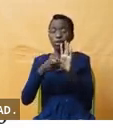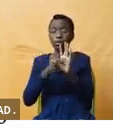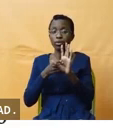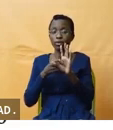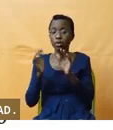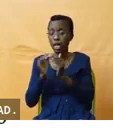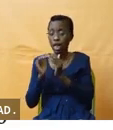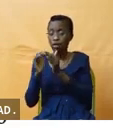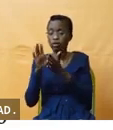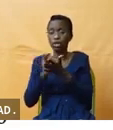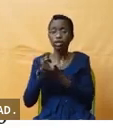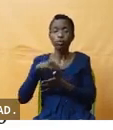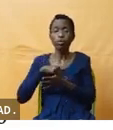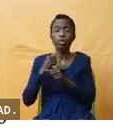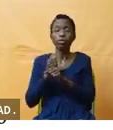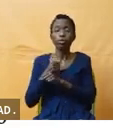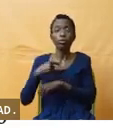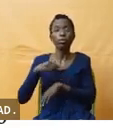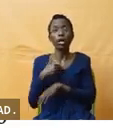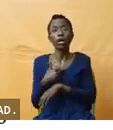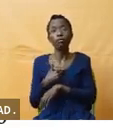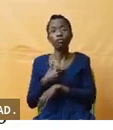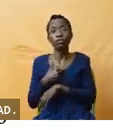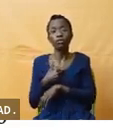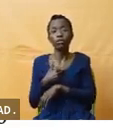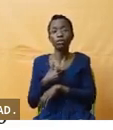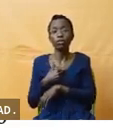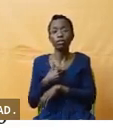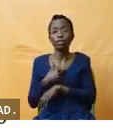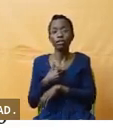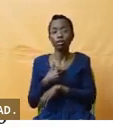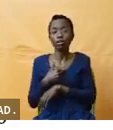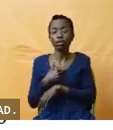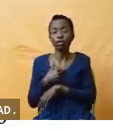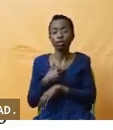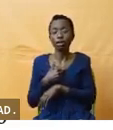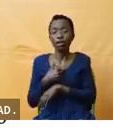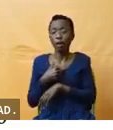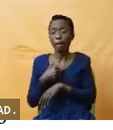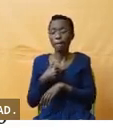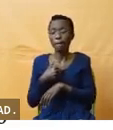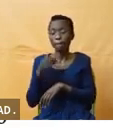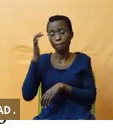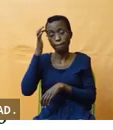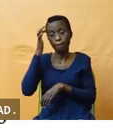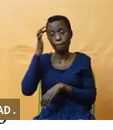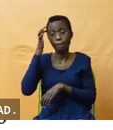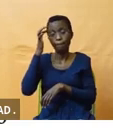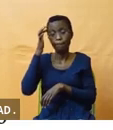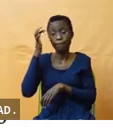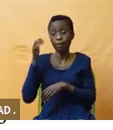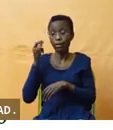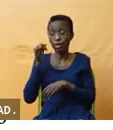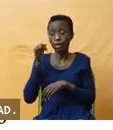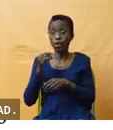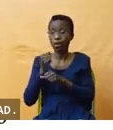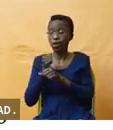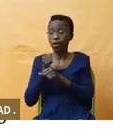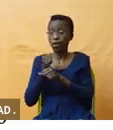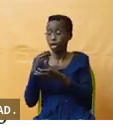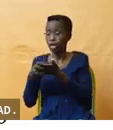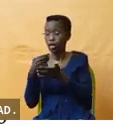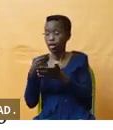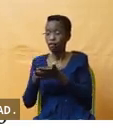do. We have a very, very huge, and if you work in the financial fields, then you'll bear with me,